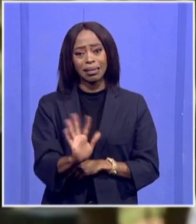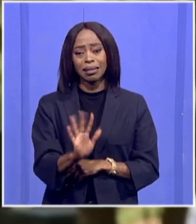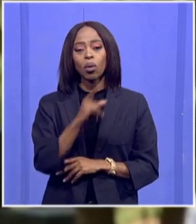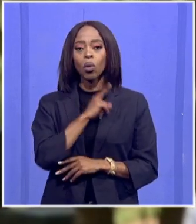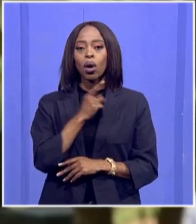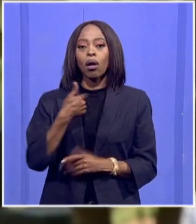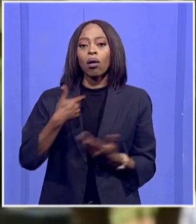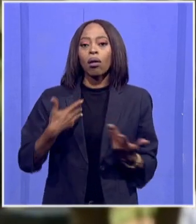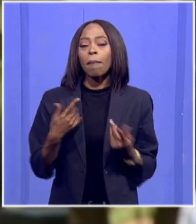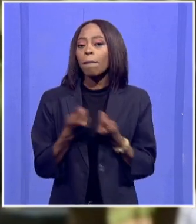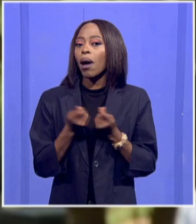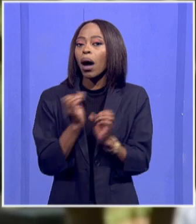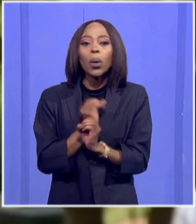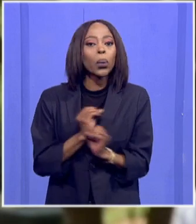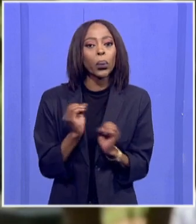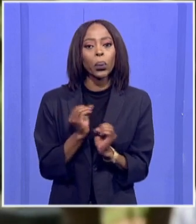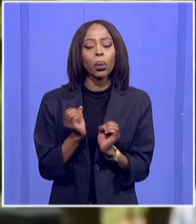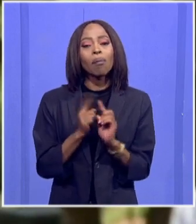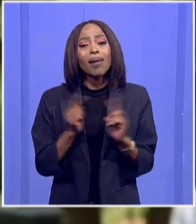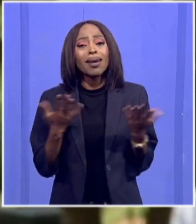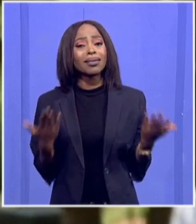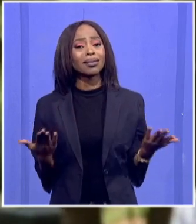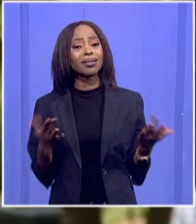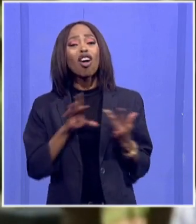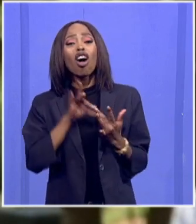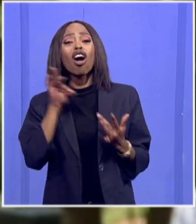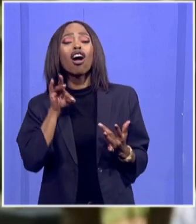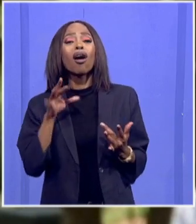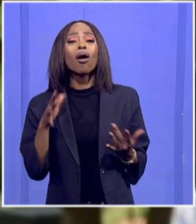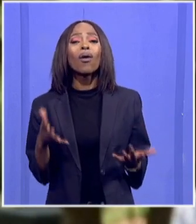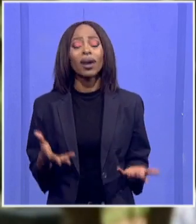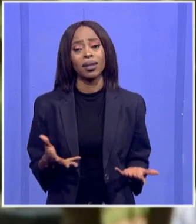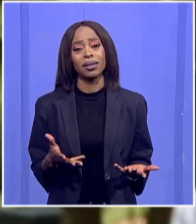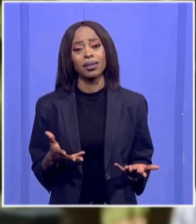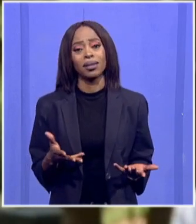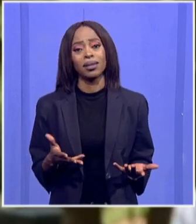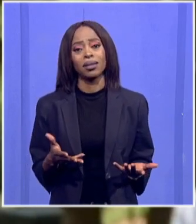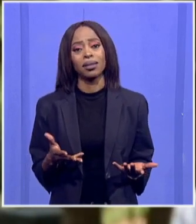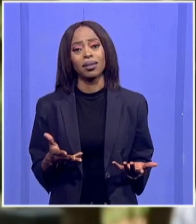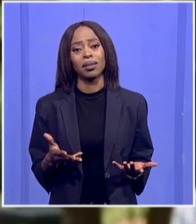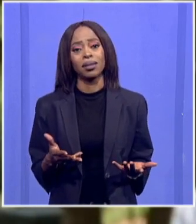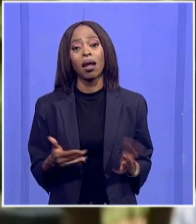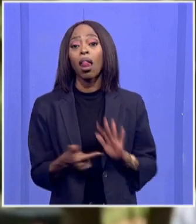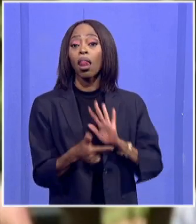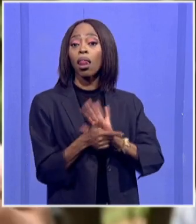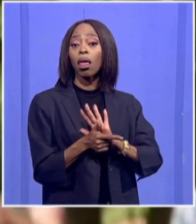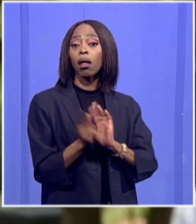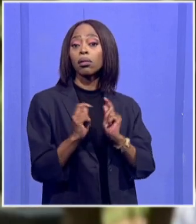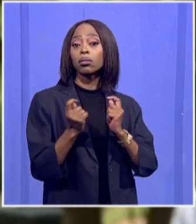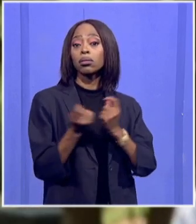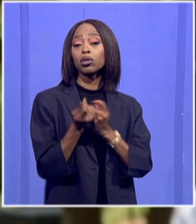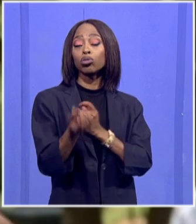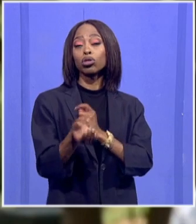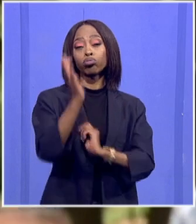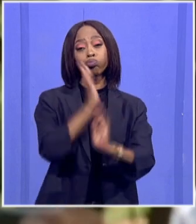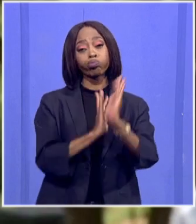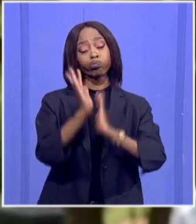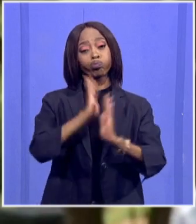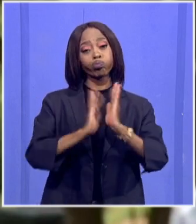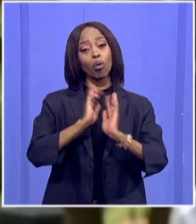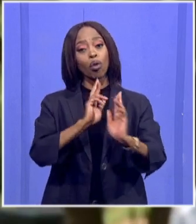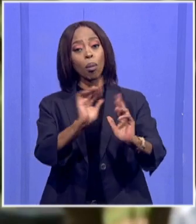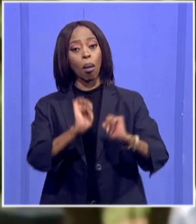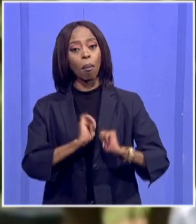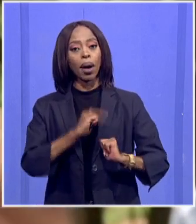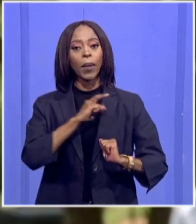don't have that money. But what options do we have? But our legal team is going to really give us an update, because